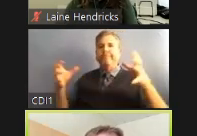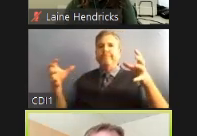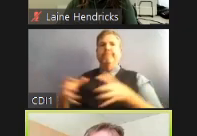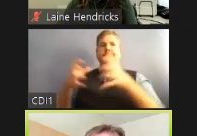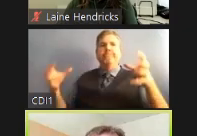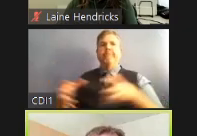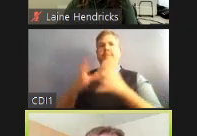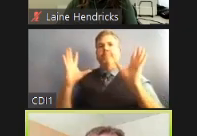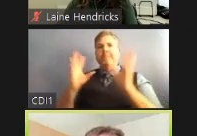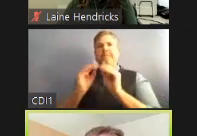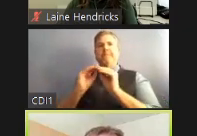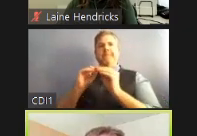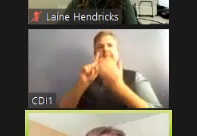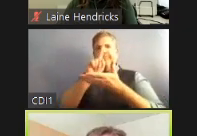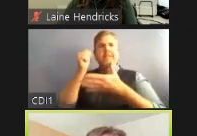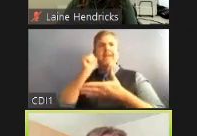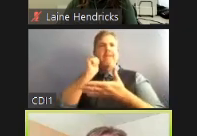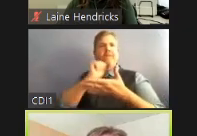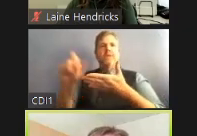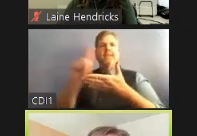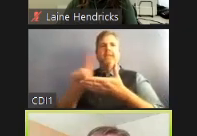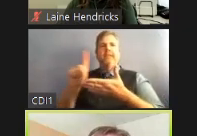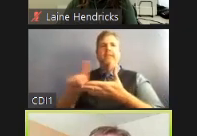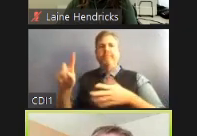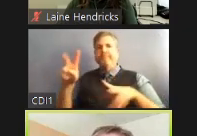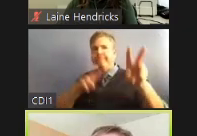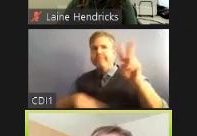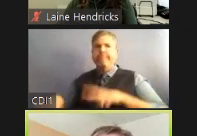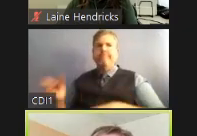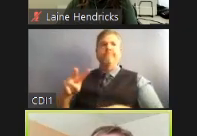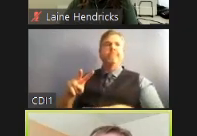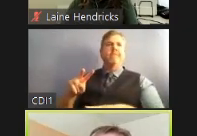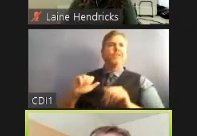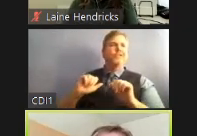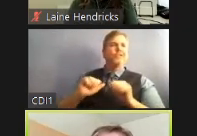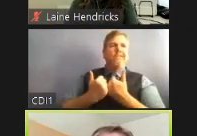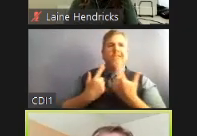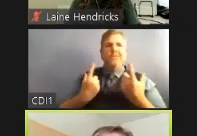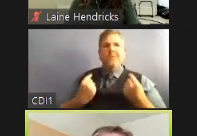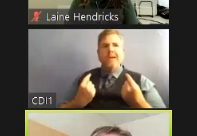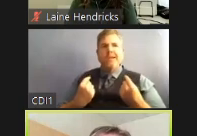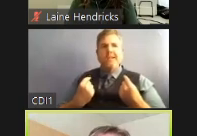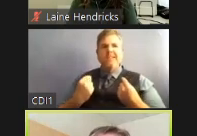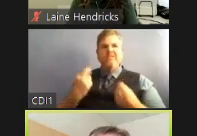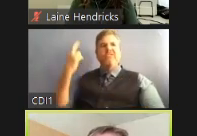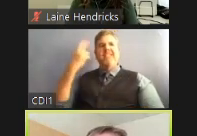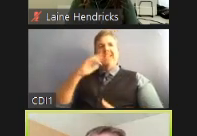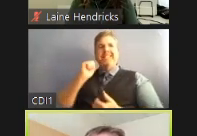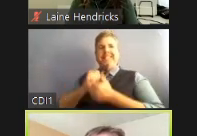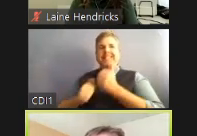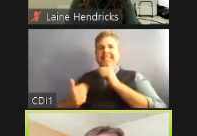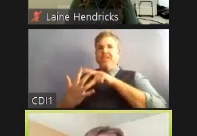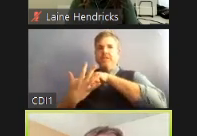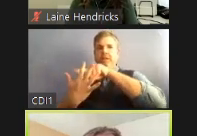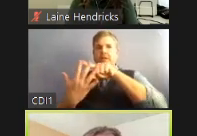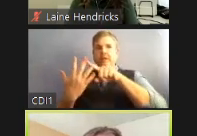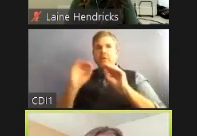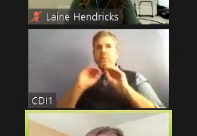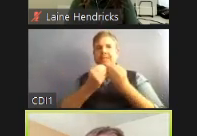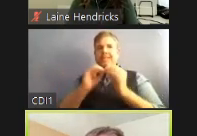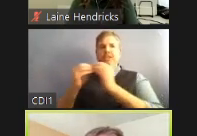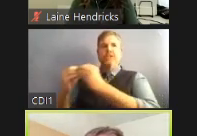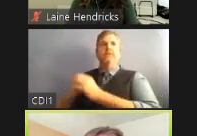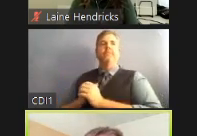describe the challenges that we all experience and recognize that everyone brings a different tool to the table, and we can have a more coordinated,